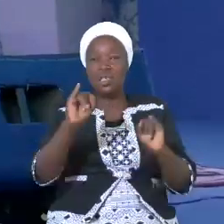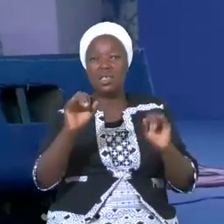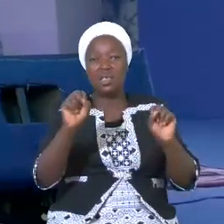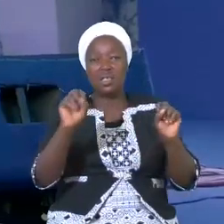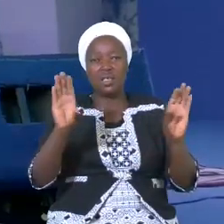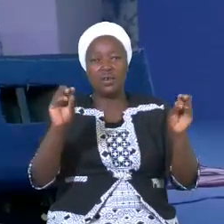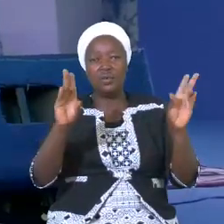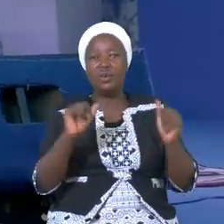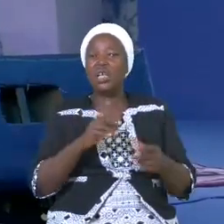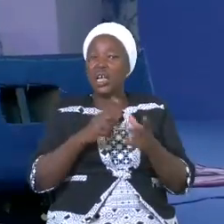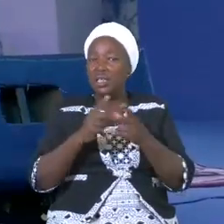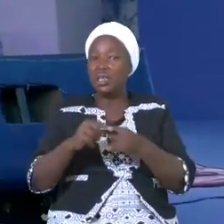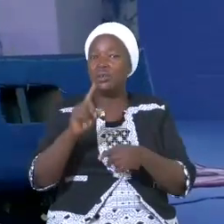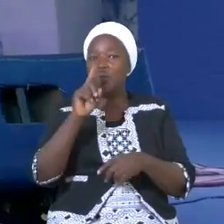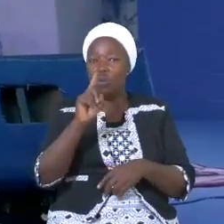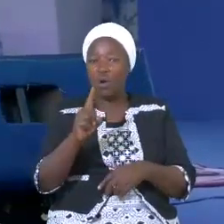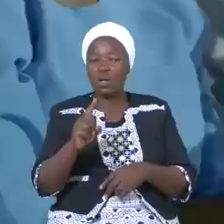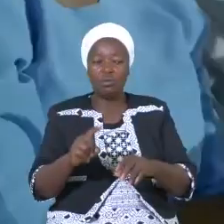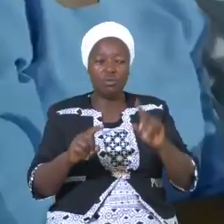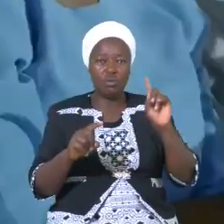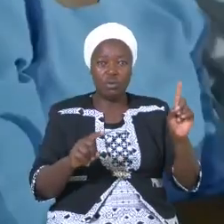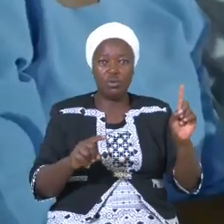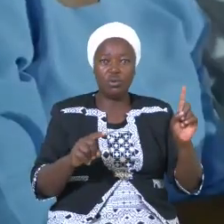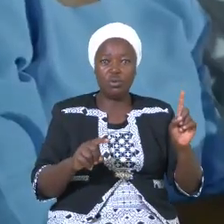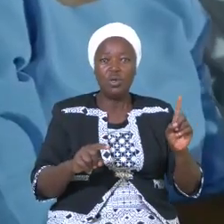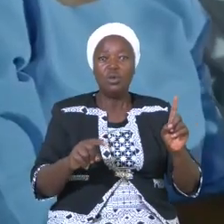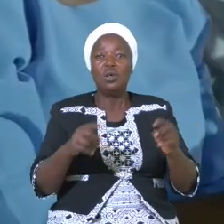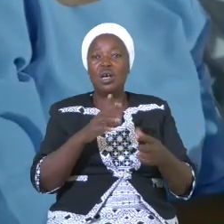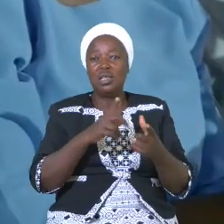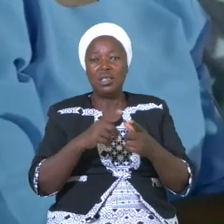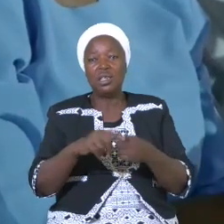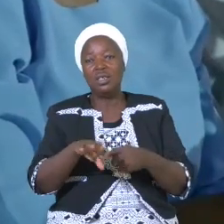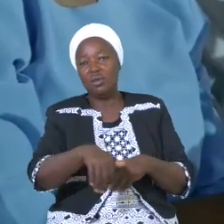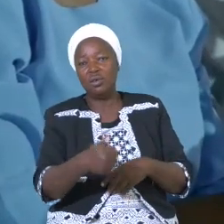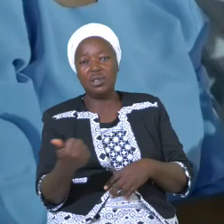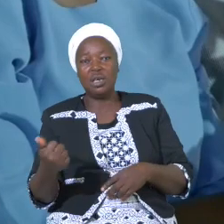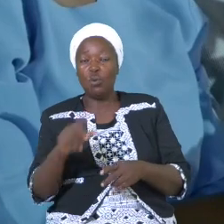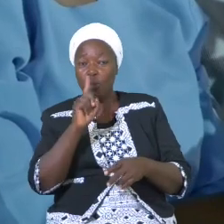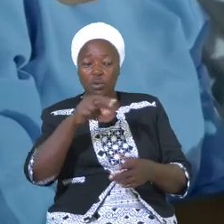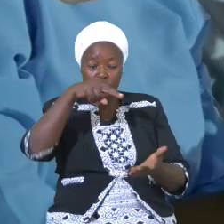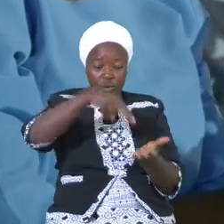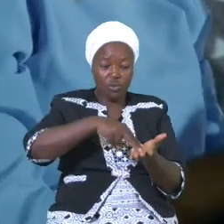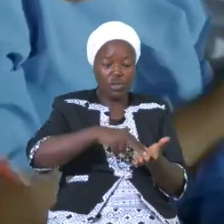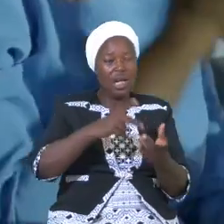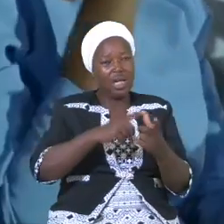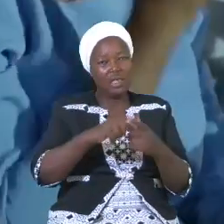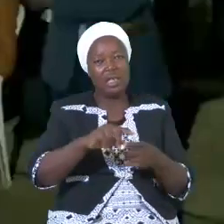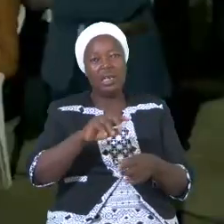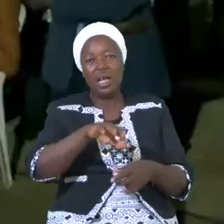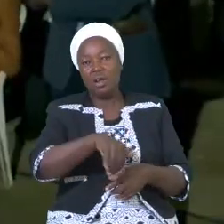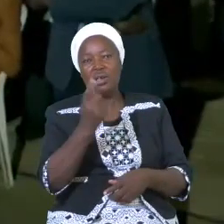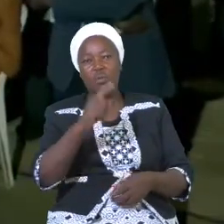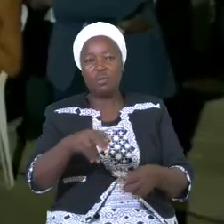the other became a dropout i will not be a dropout